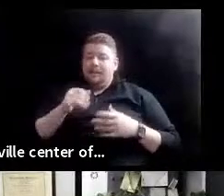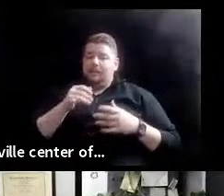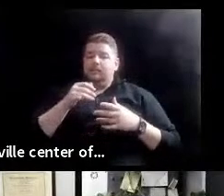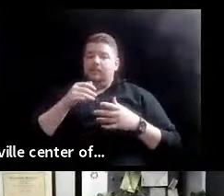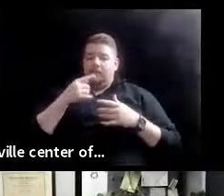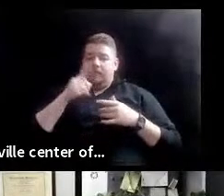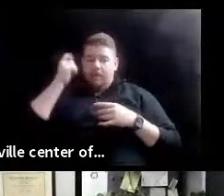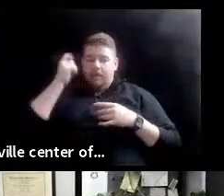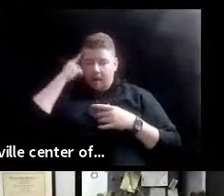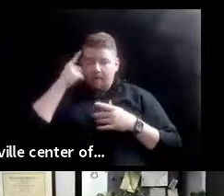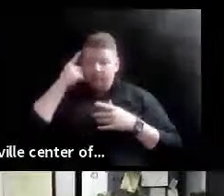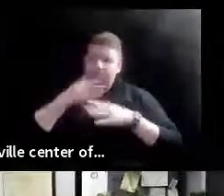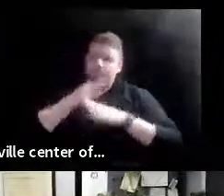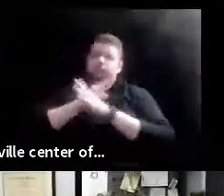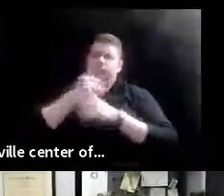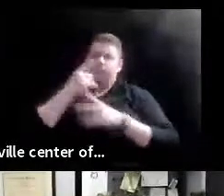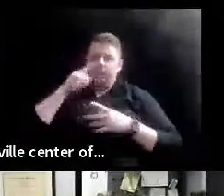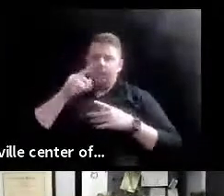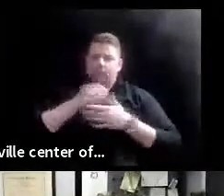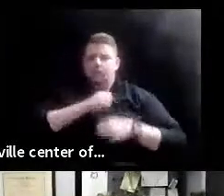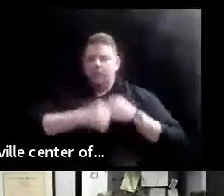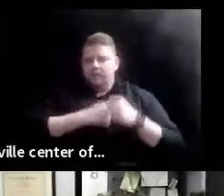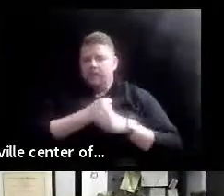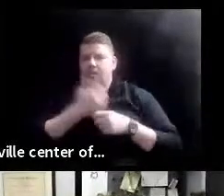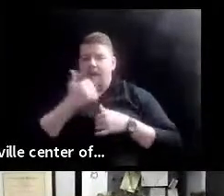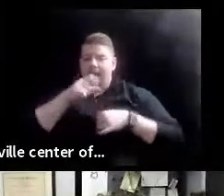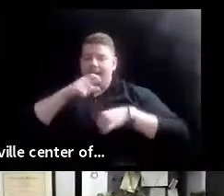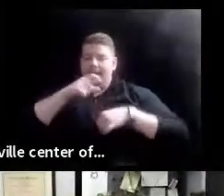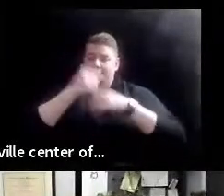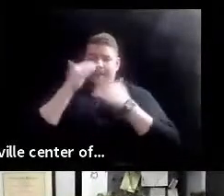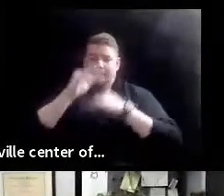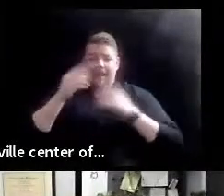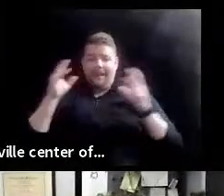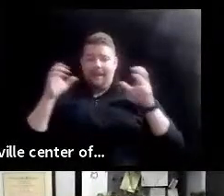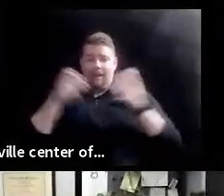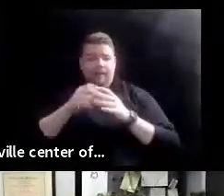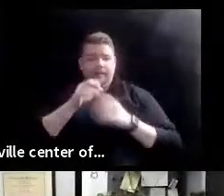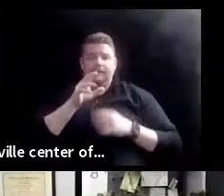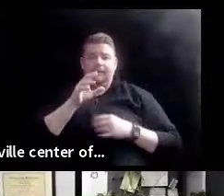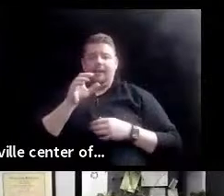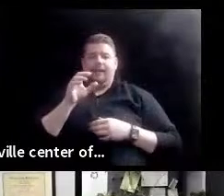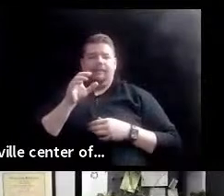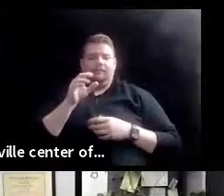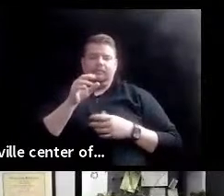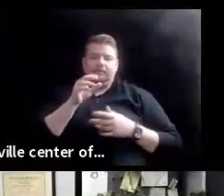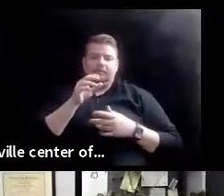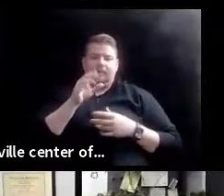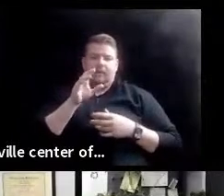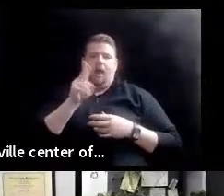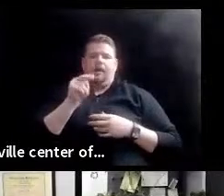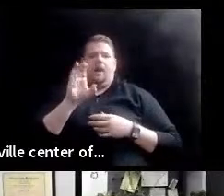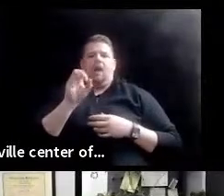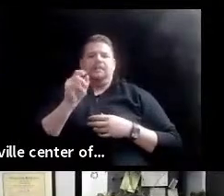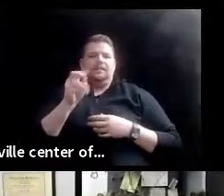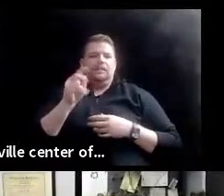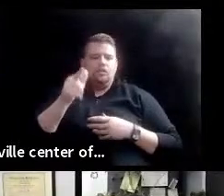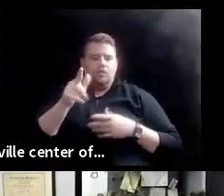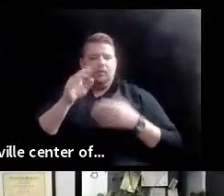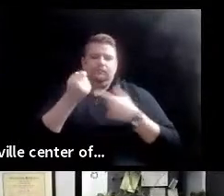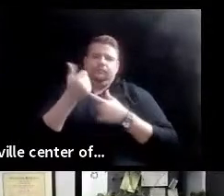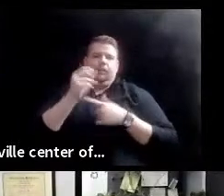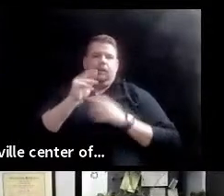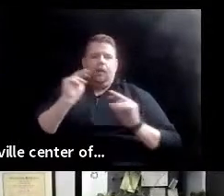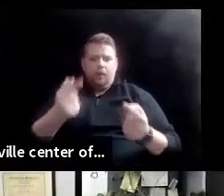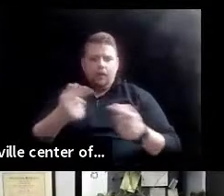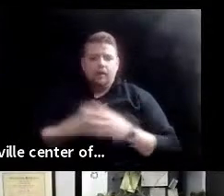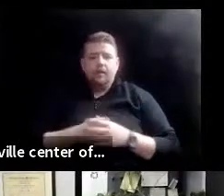redress of grievances. Therefore, any limitation on gathering size is unconstitutional and therefore is null. Now, finally, we have